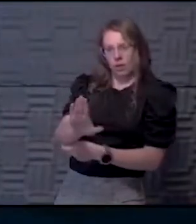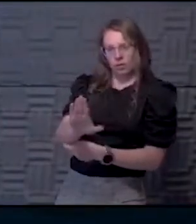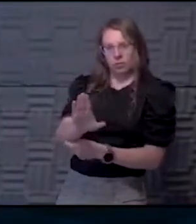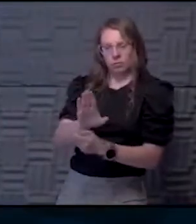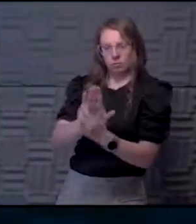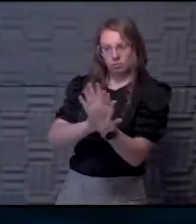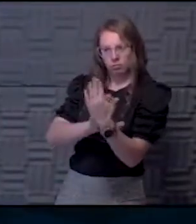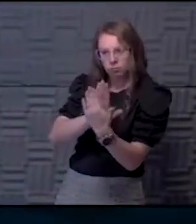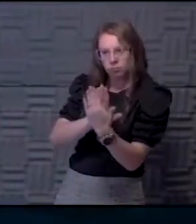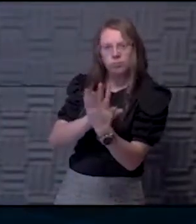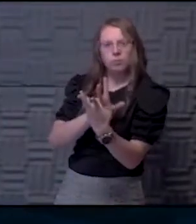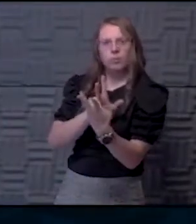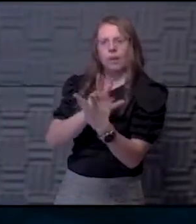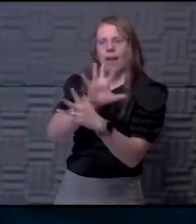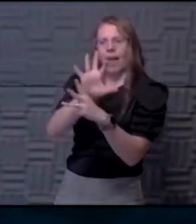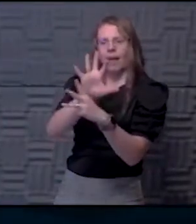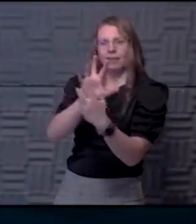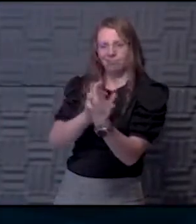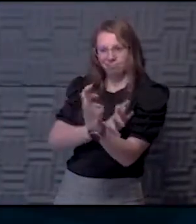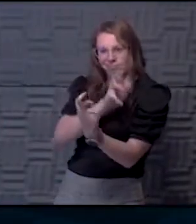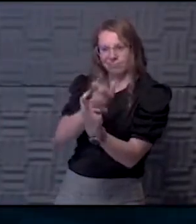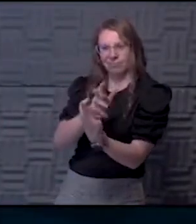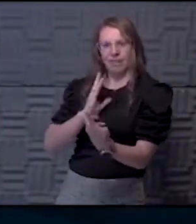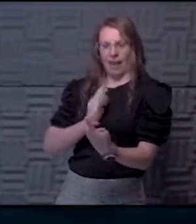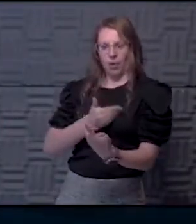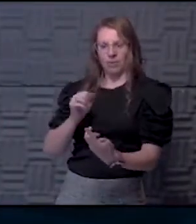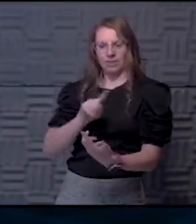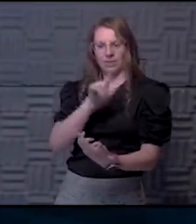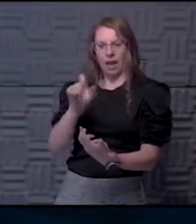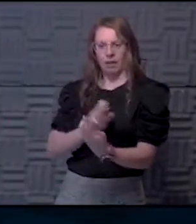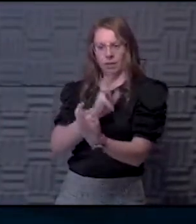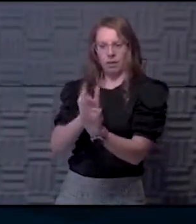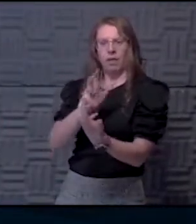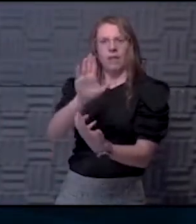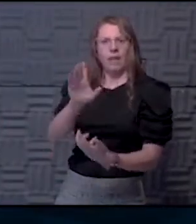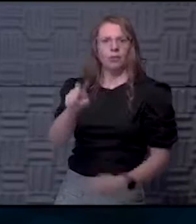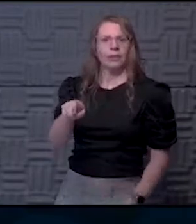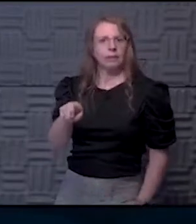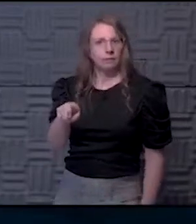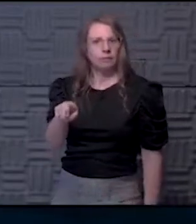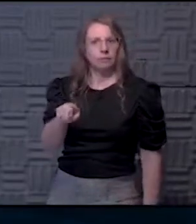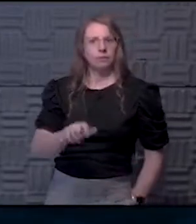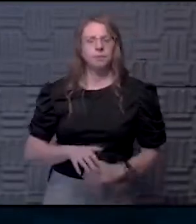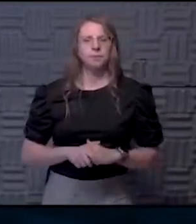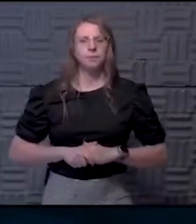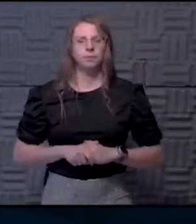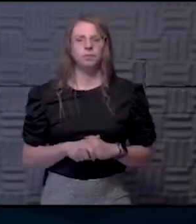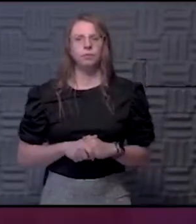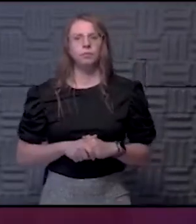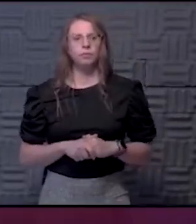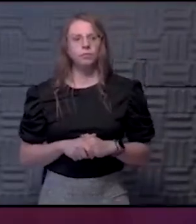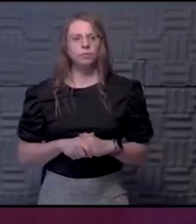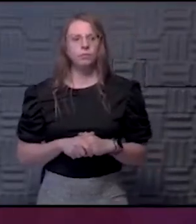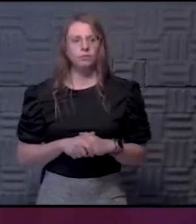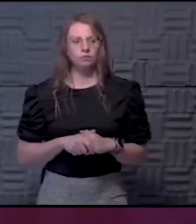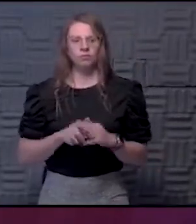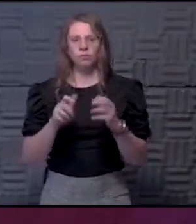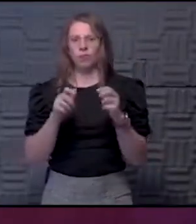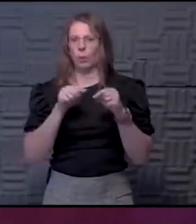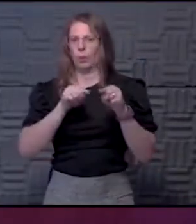us, and adapt our style to their needs. Yeah. Along those